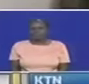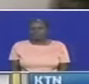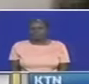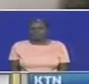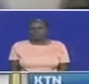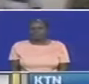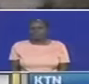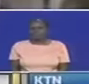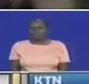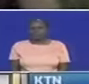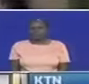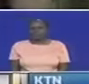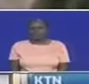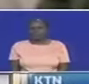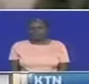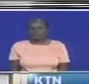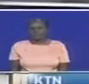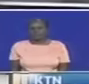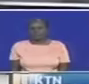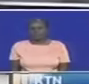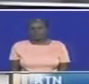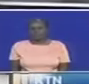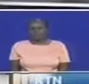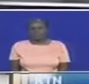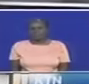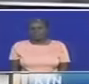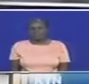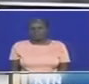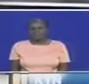Ferdinand Omondi, KTN, Mombasa.